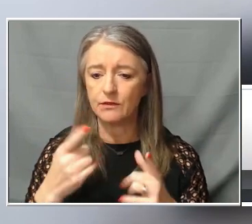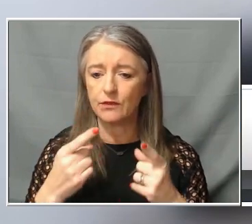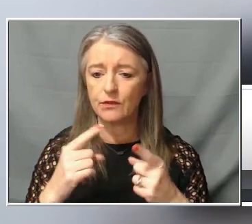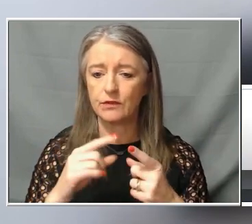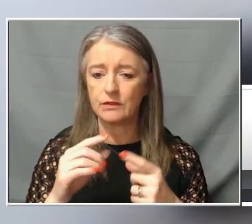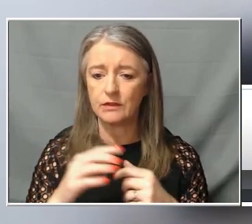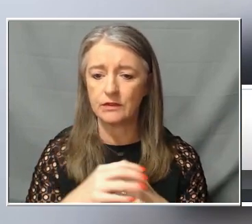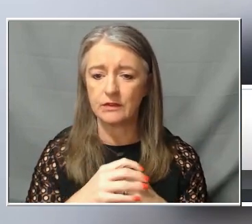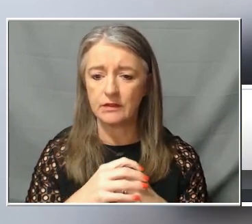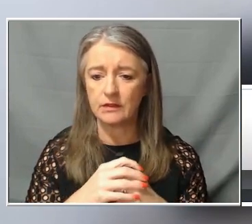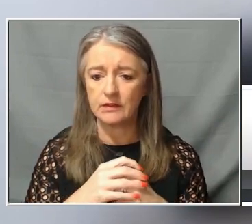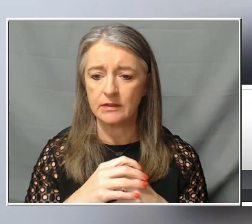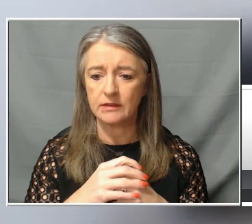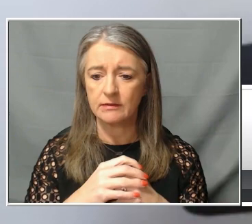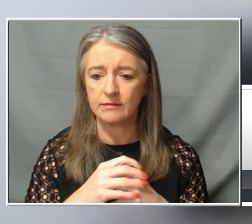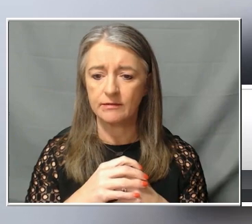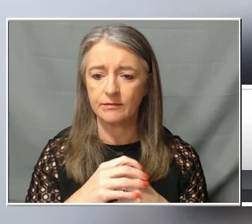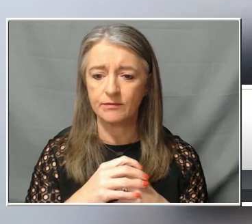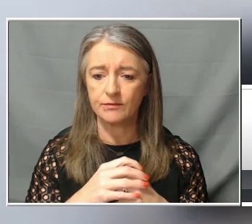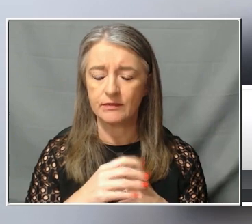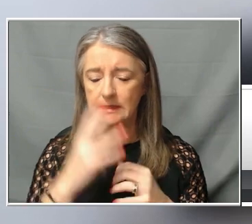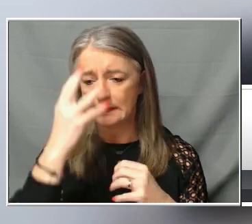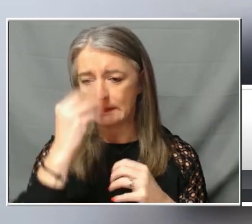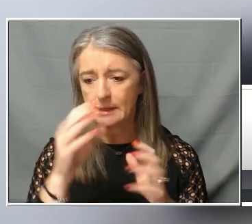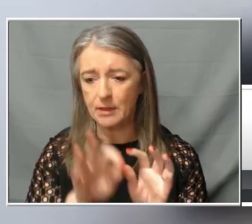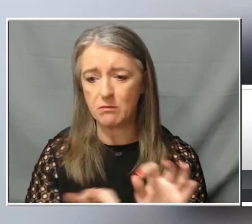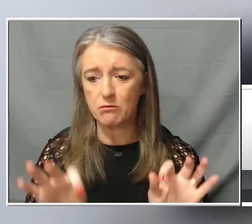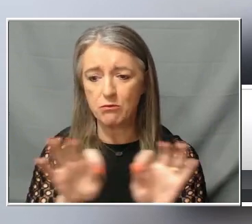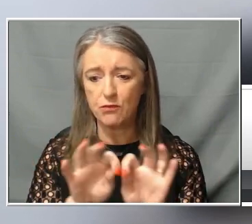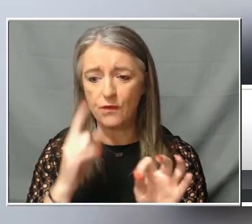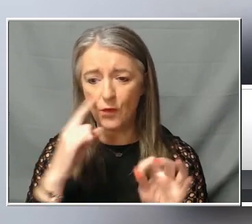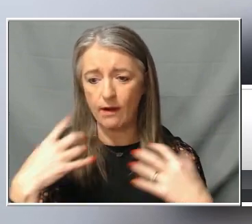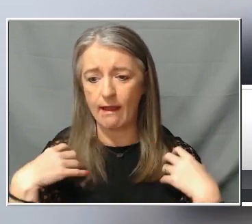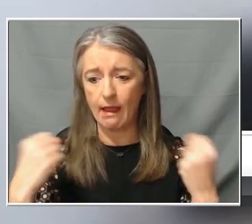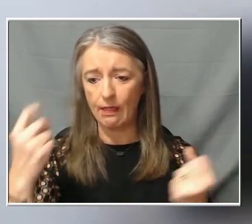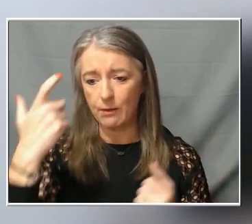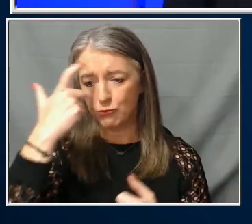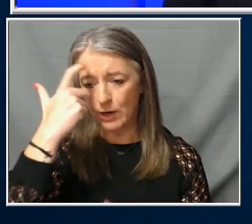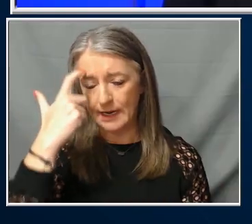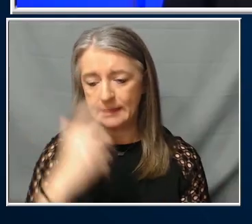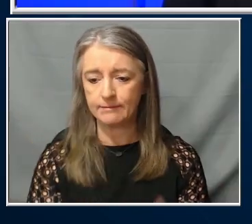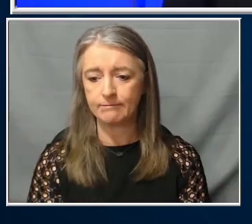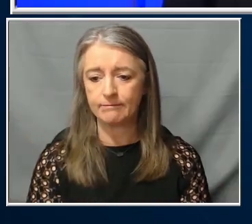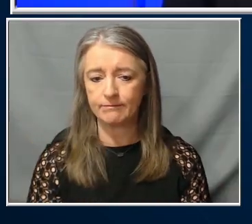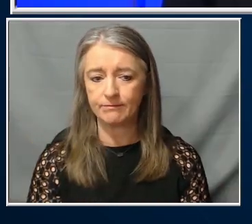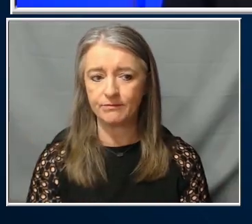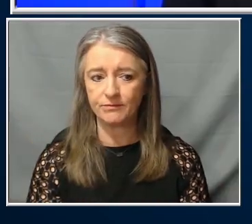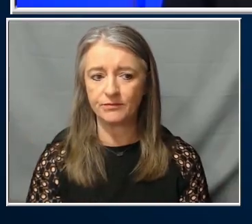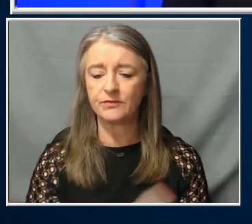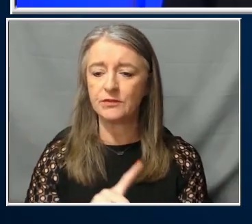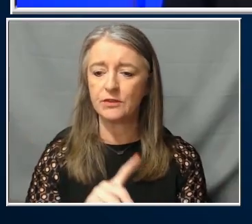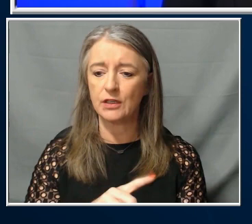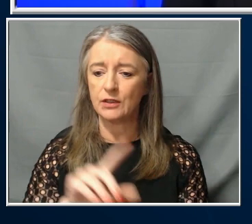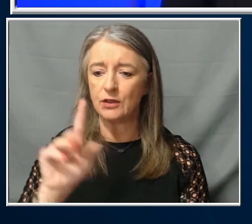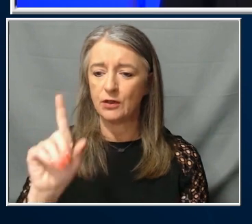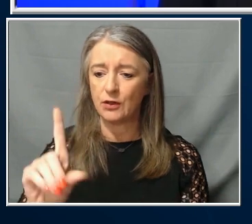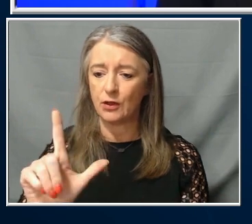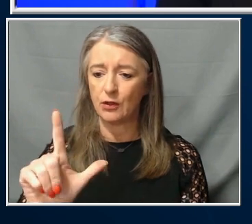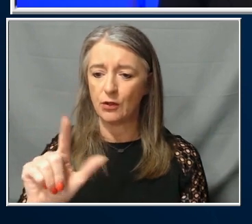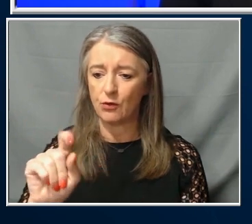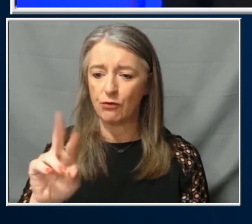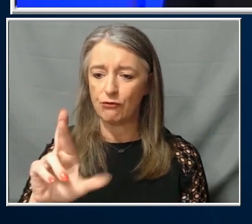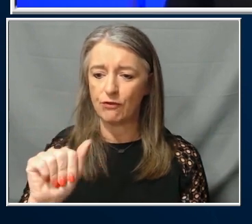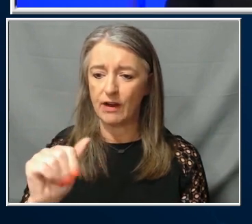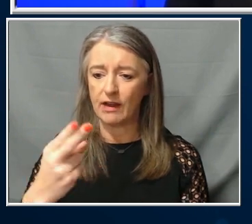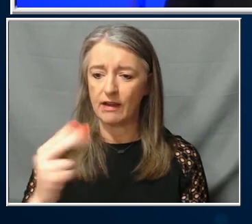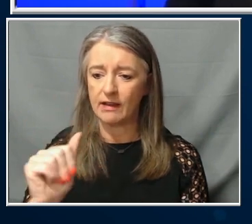to neurodegeneration. So sleep basically is important for a healthy brain. Dr. Luthra, always great to have your insight. Thank you so much for being